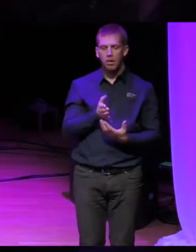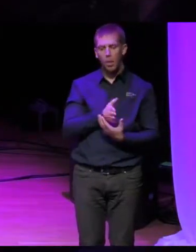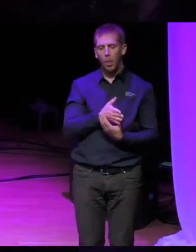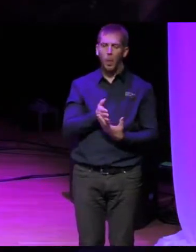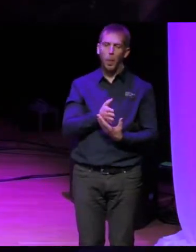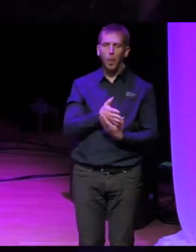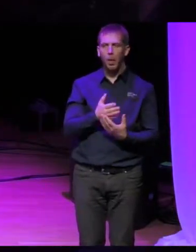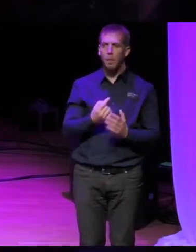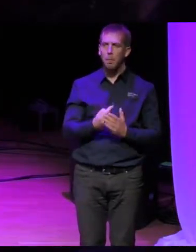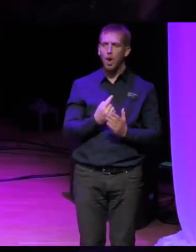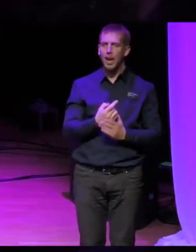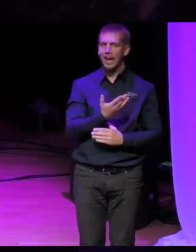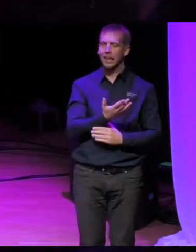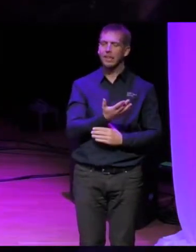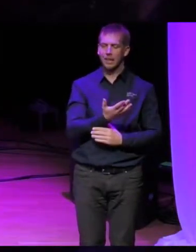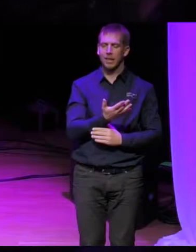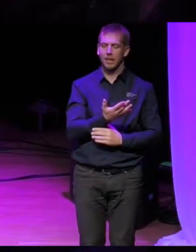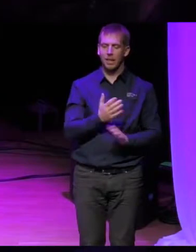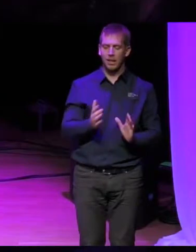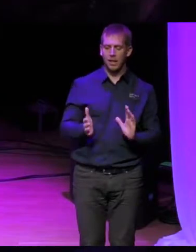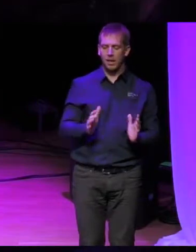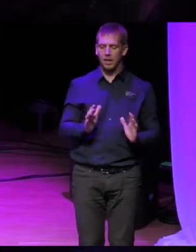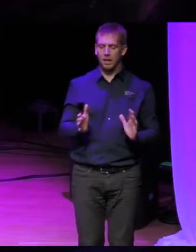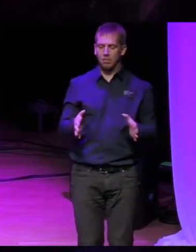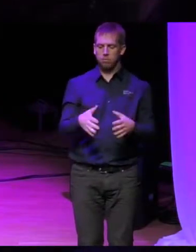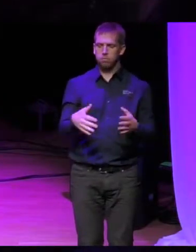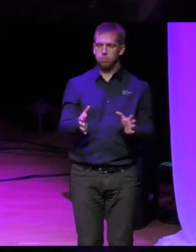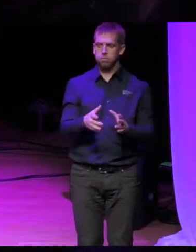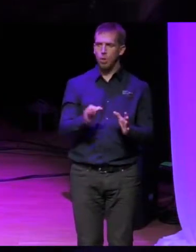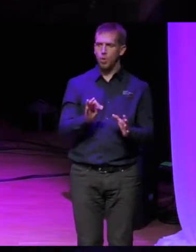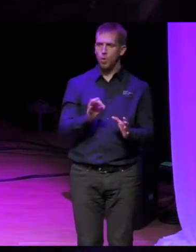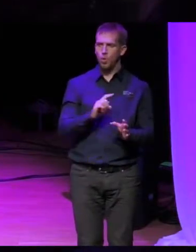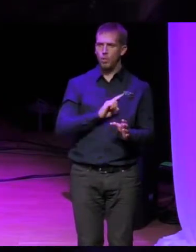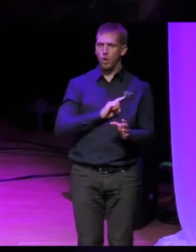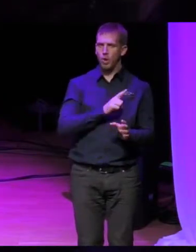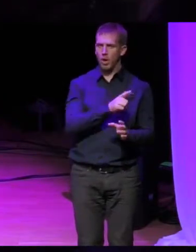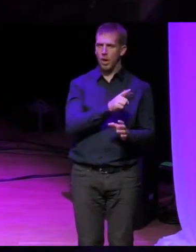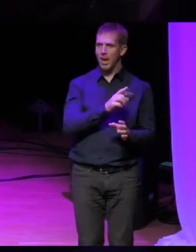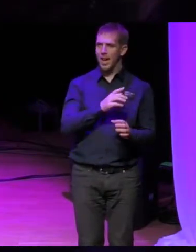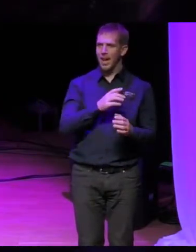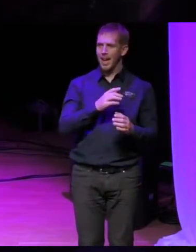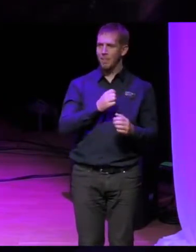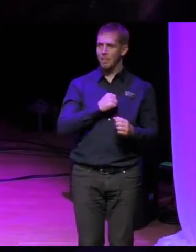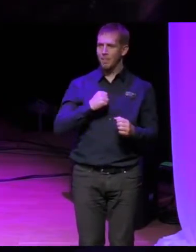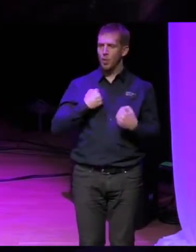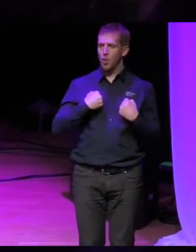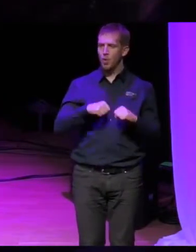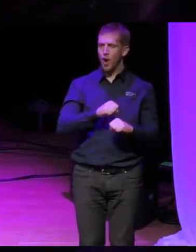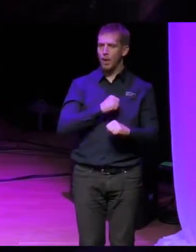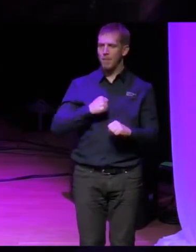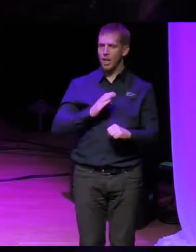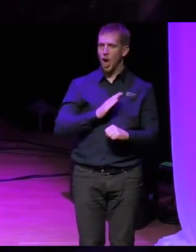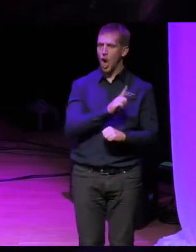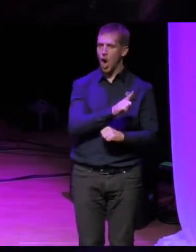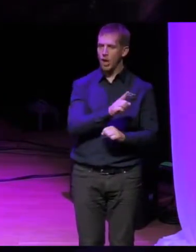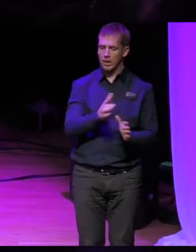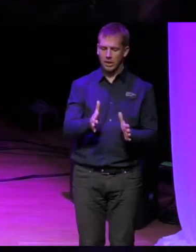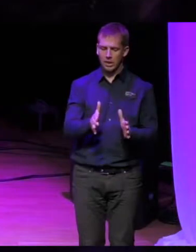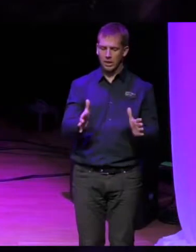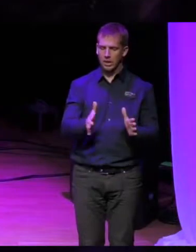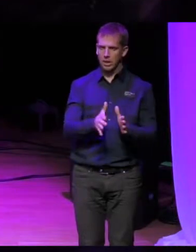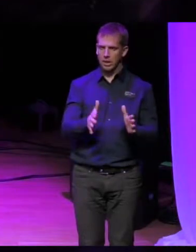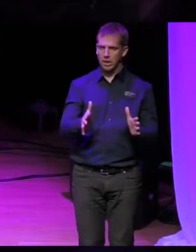are real questions about how much the executive power extends. And as I mentioned, particularly when the executive power